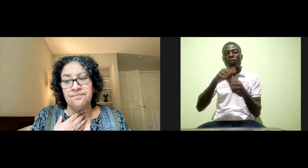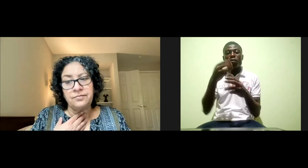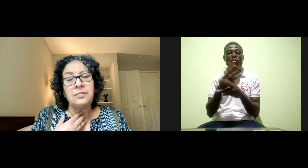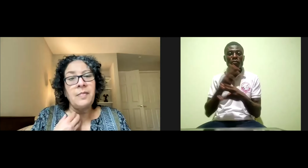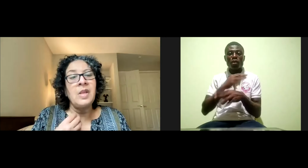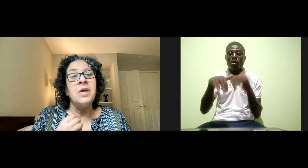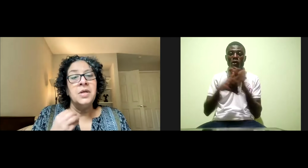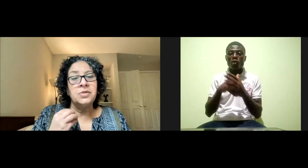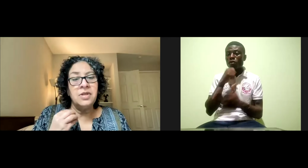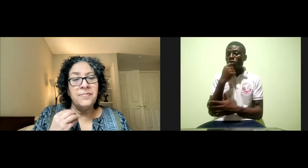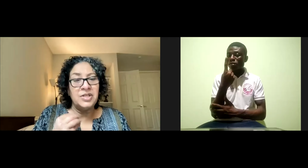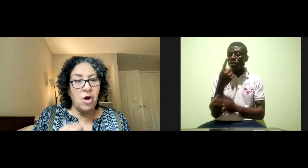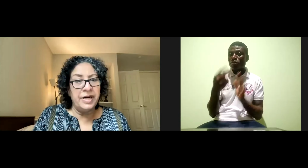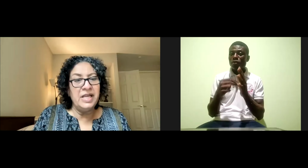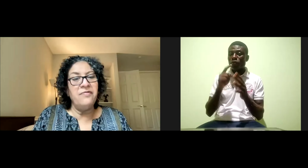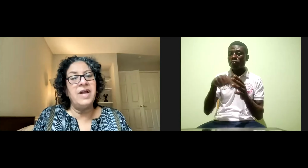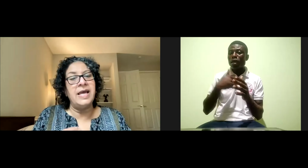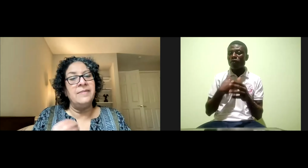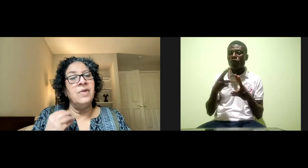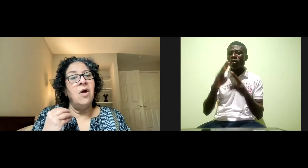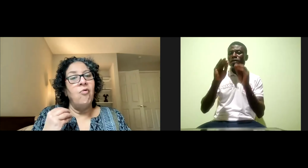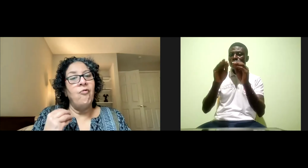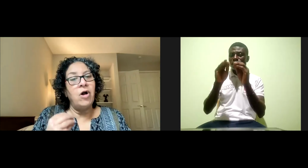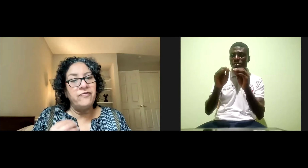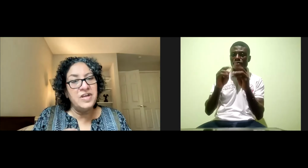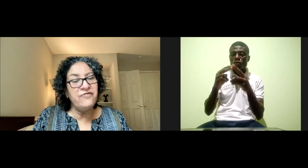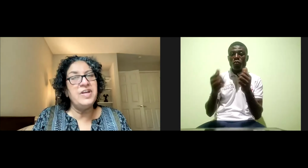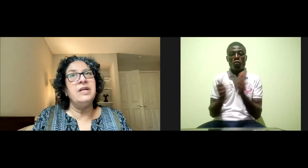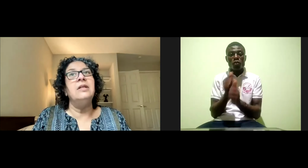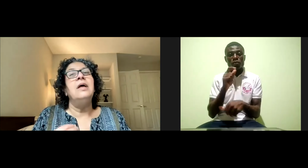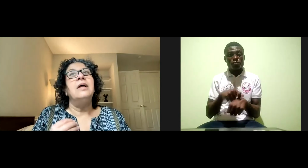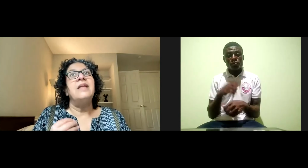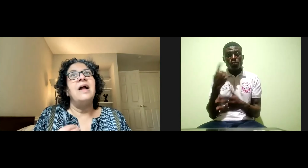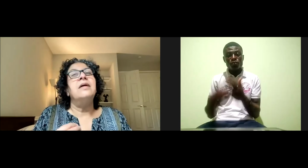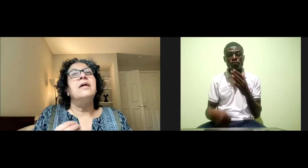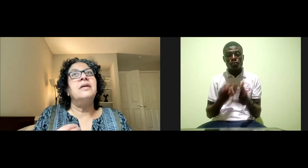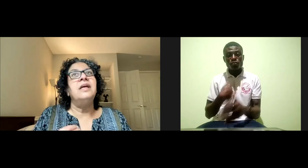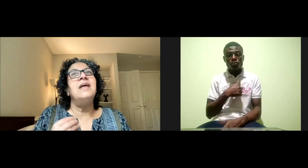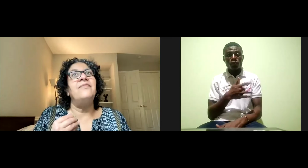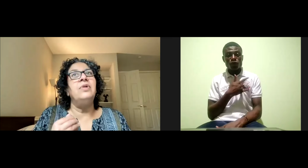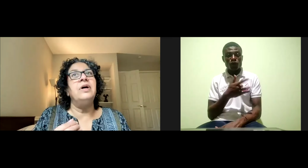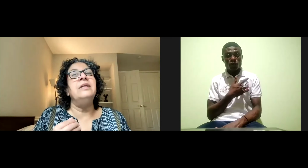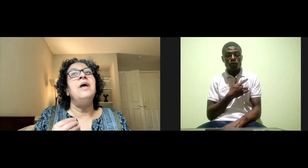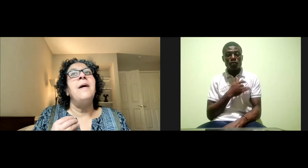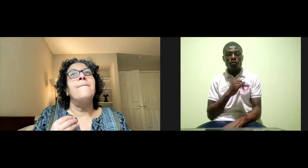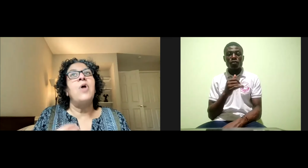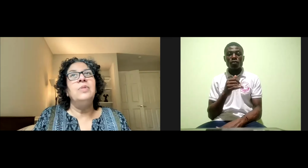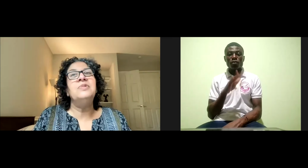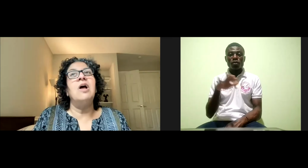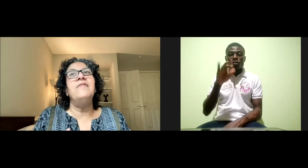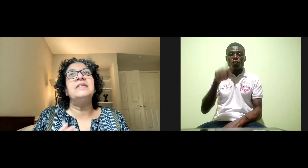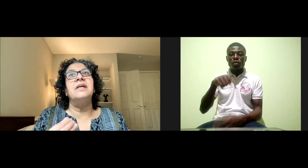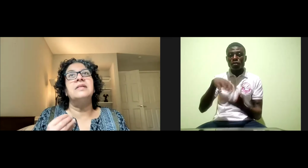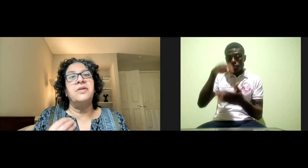anything. So the majority of time, what we feel that the kids have to learn